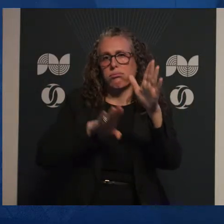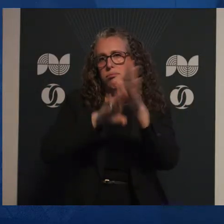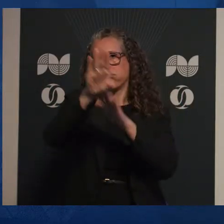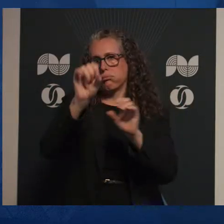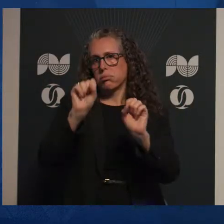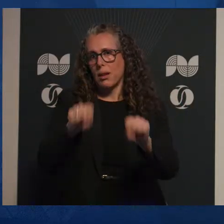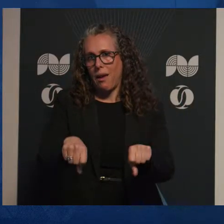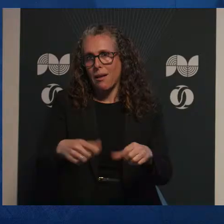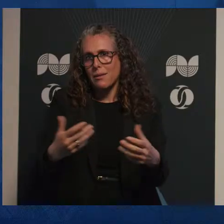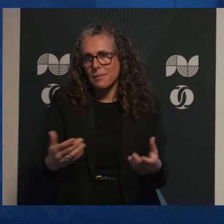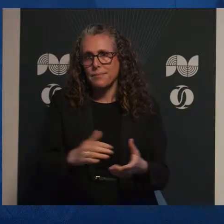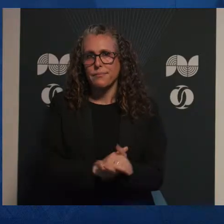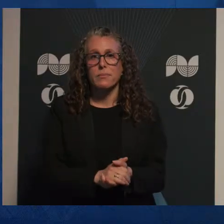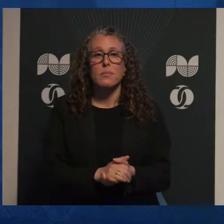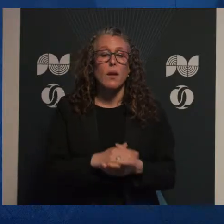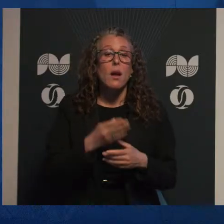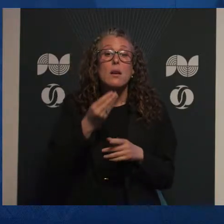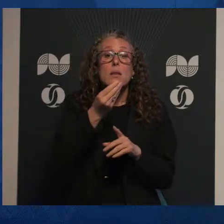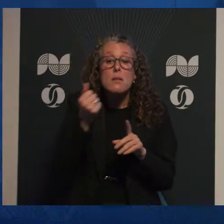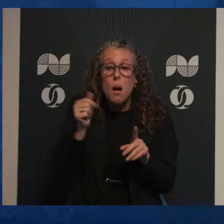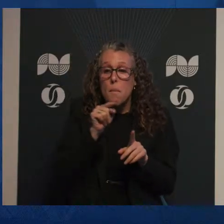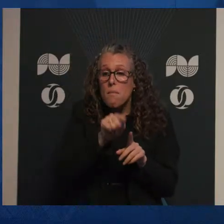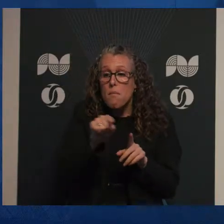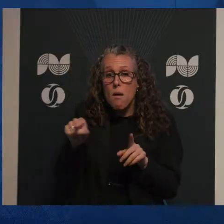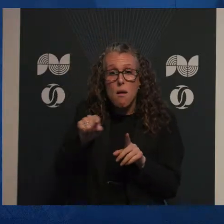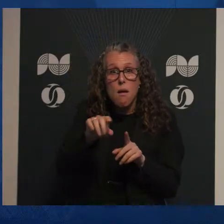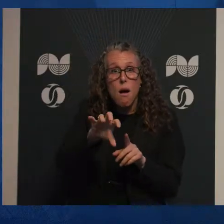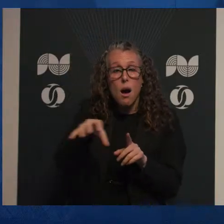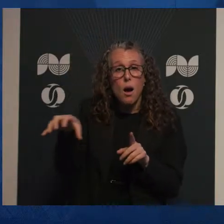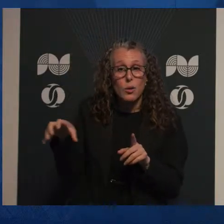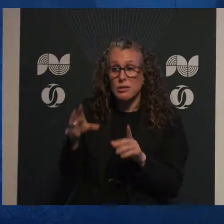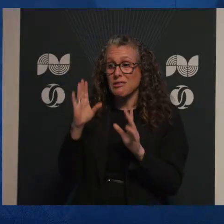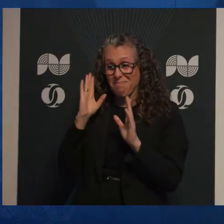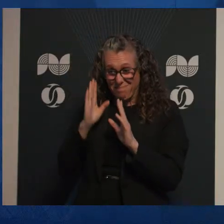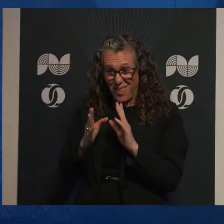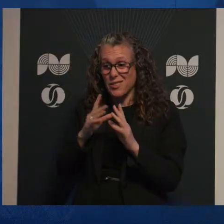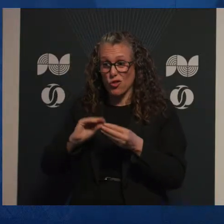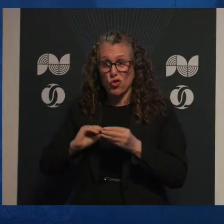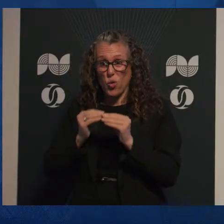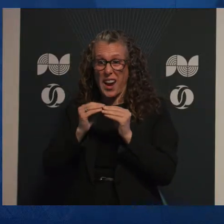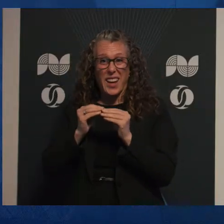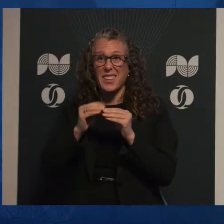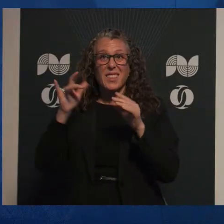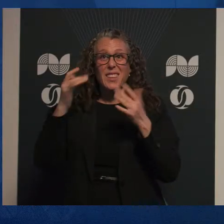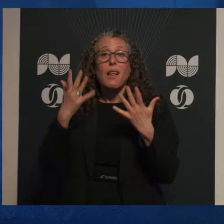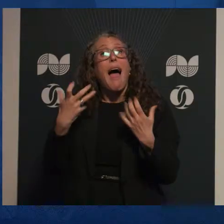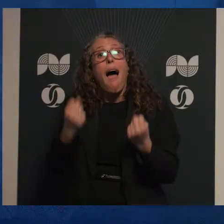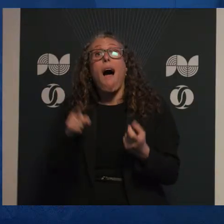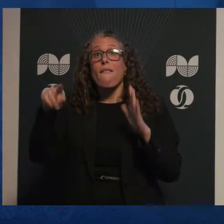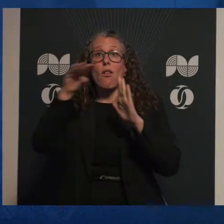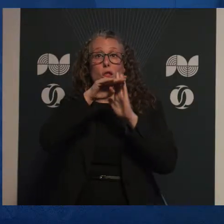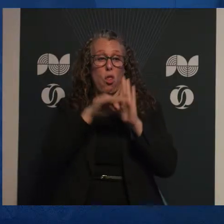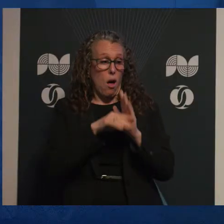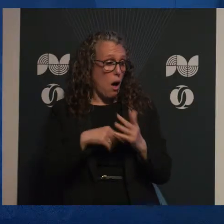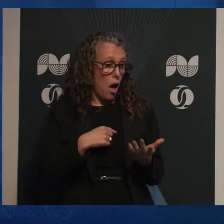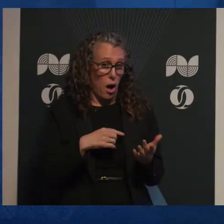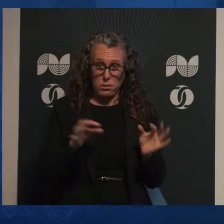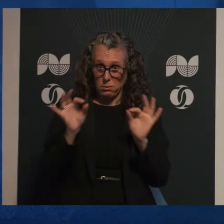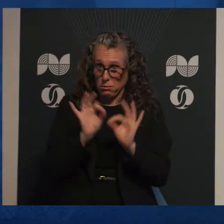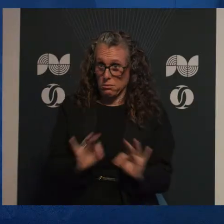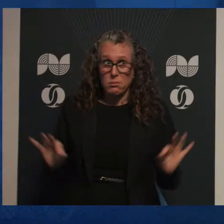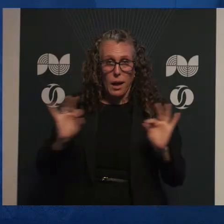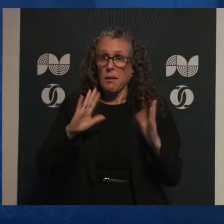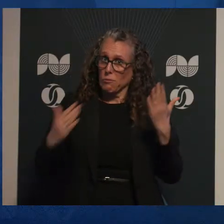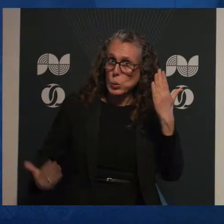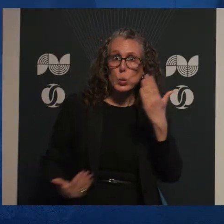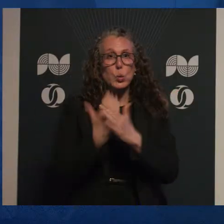And sometimes in our countries, we need to create a new regulatory environment for new areas that haven't been present in the country